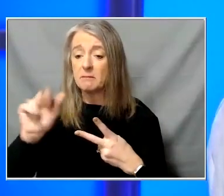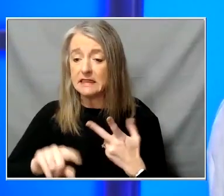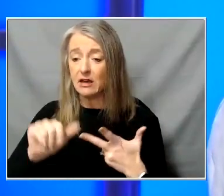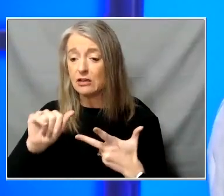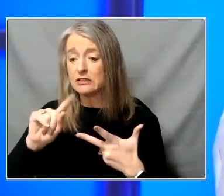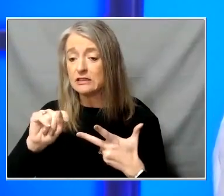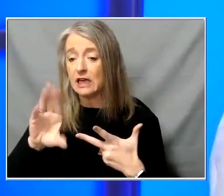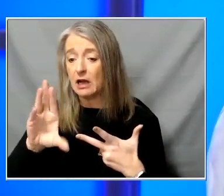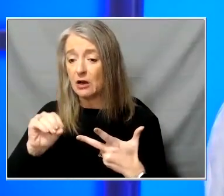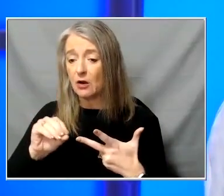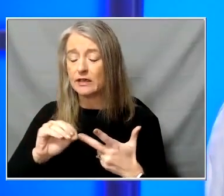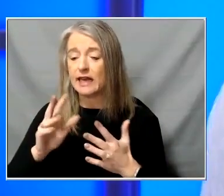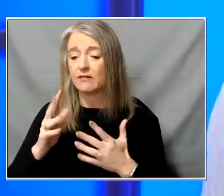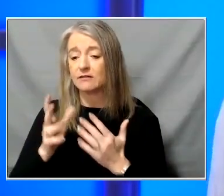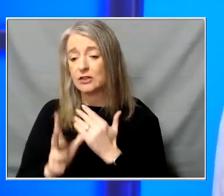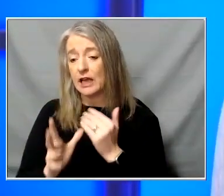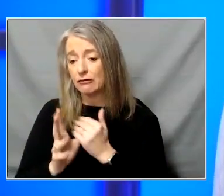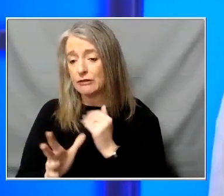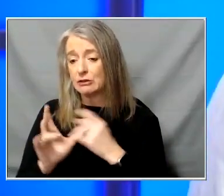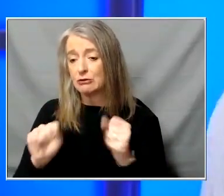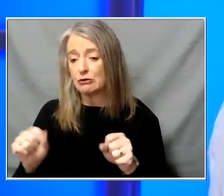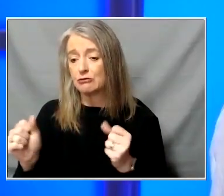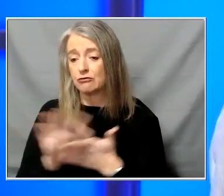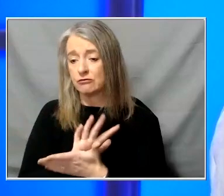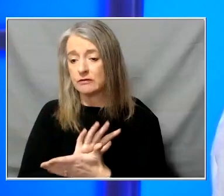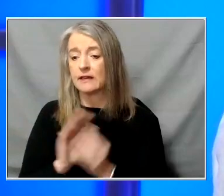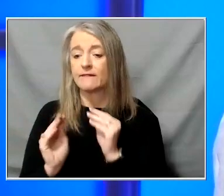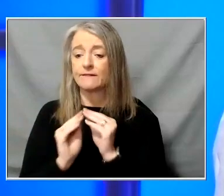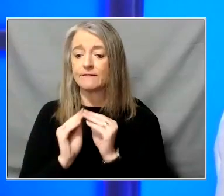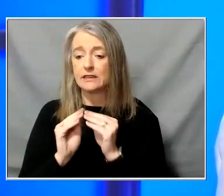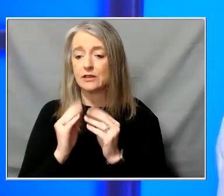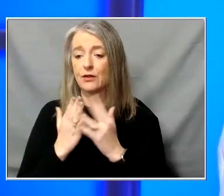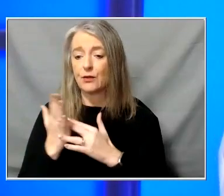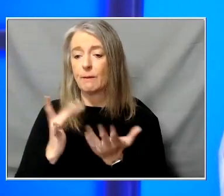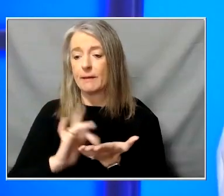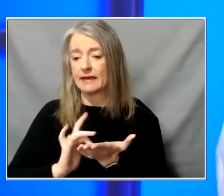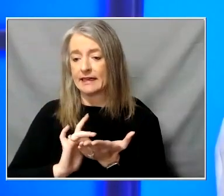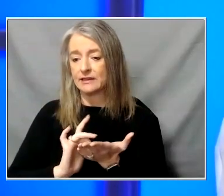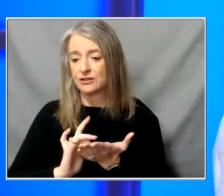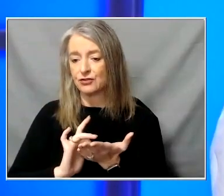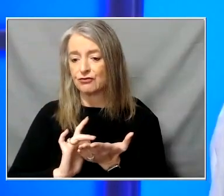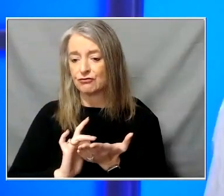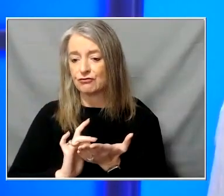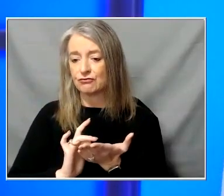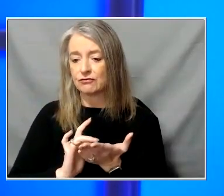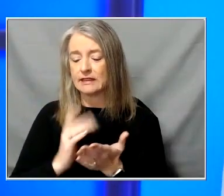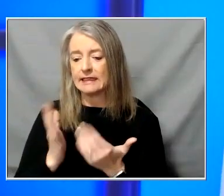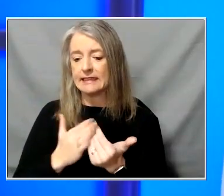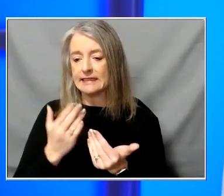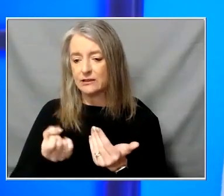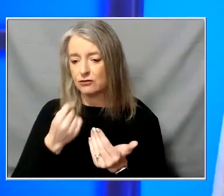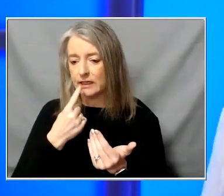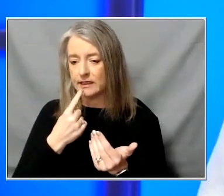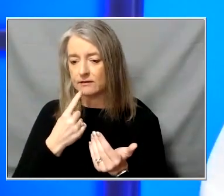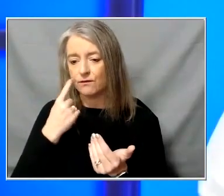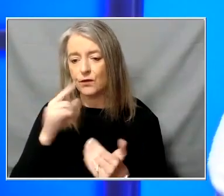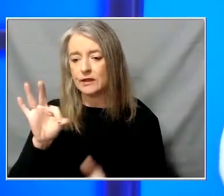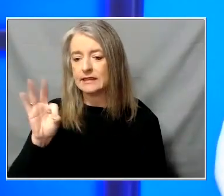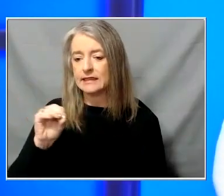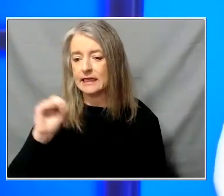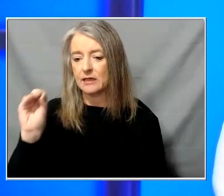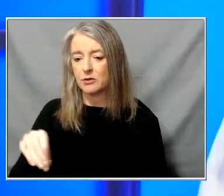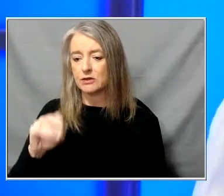you take the source of the stones, where the stones typically collect is in the gallbladder. Okay. And so we remove the organ that generates the Okay, so they don't